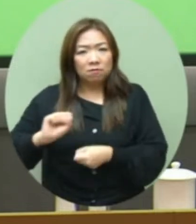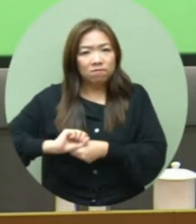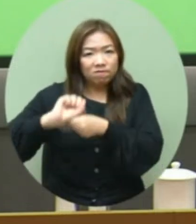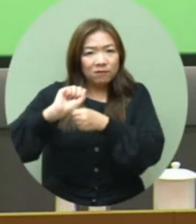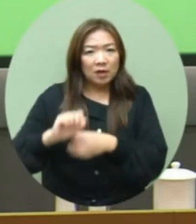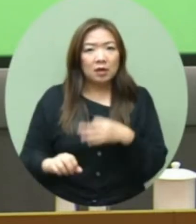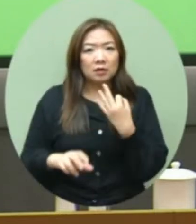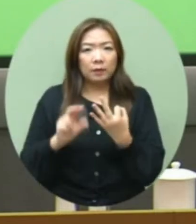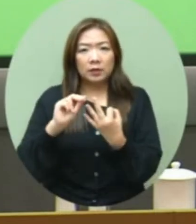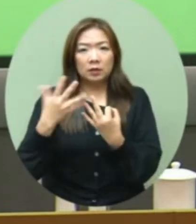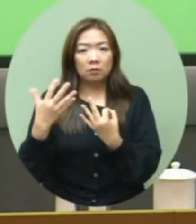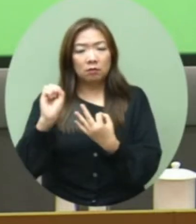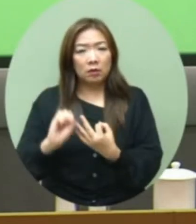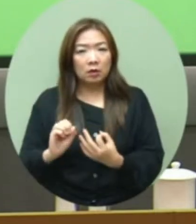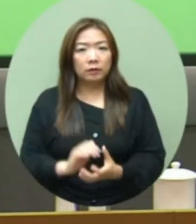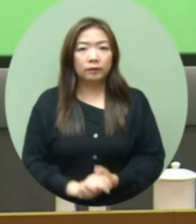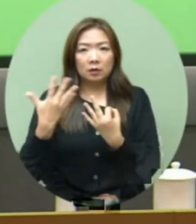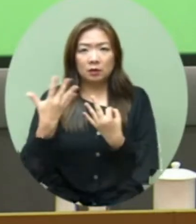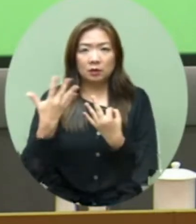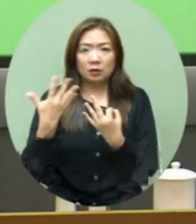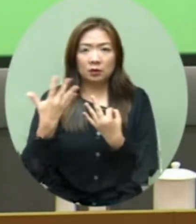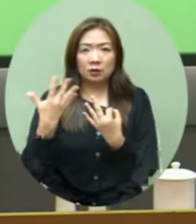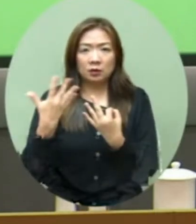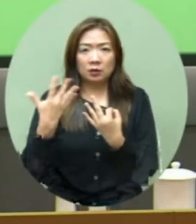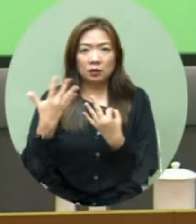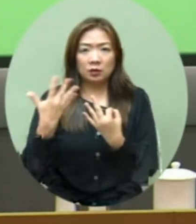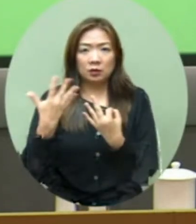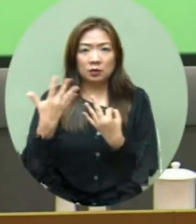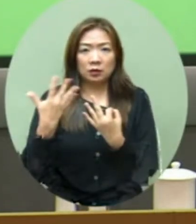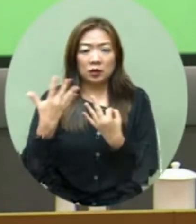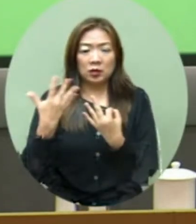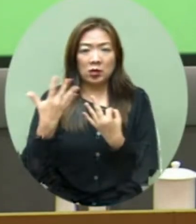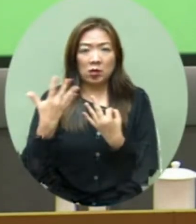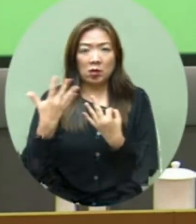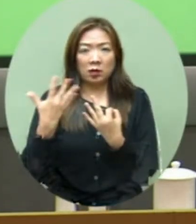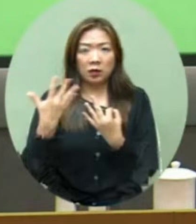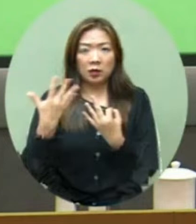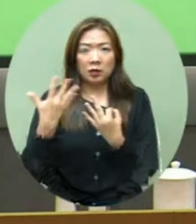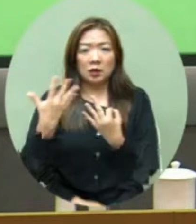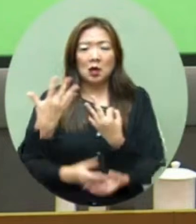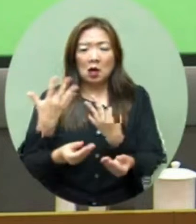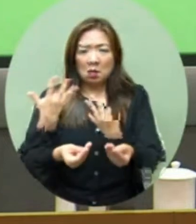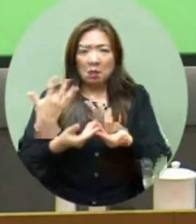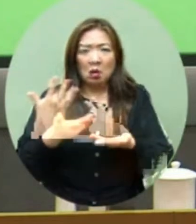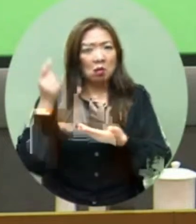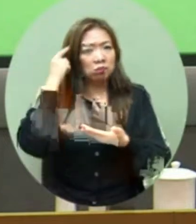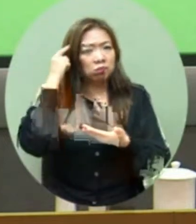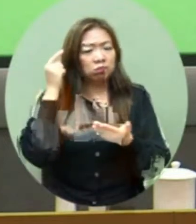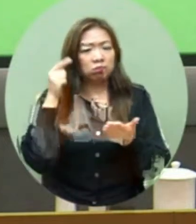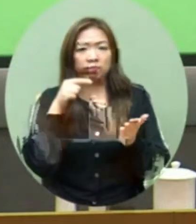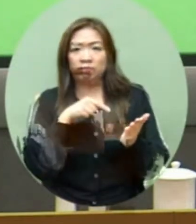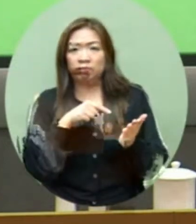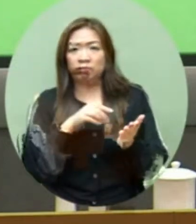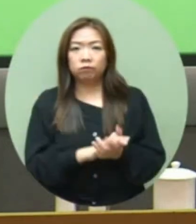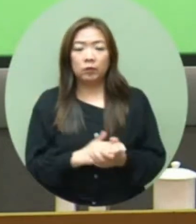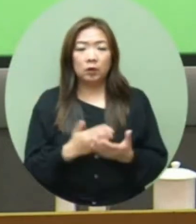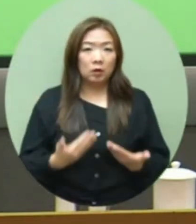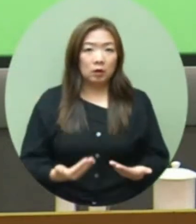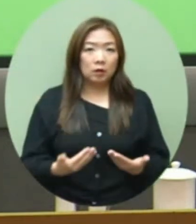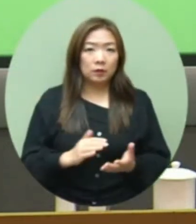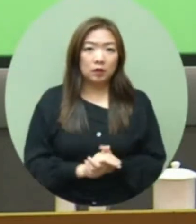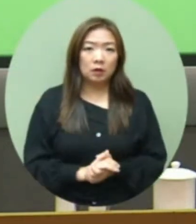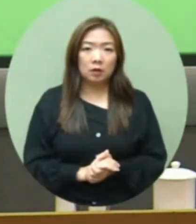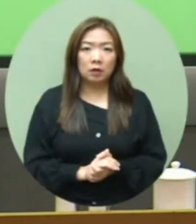expensive products will be affected. The experience of wine is that value has increased by